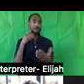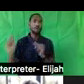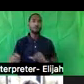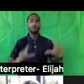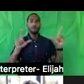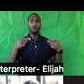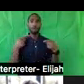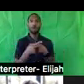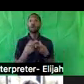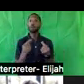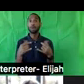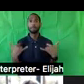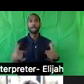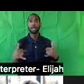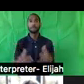as play.